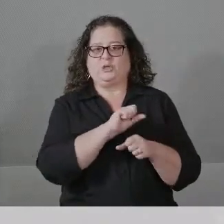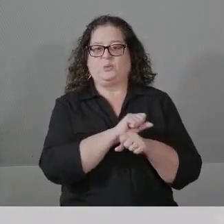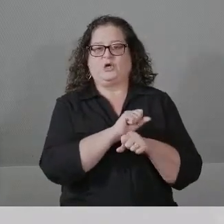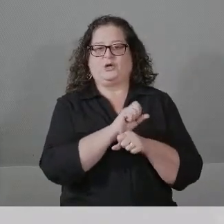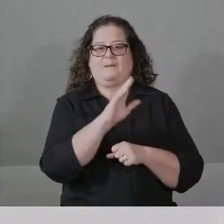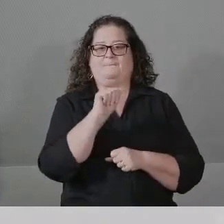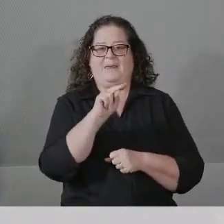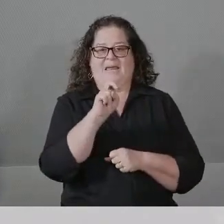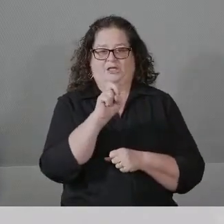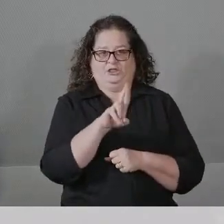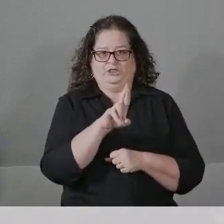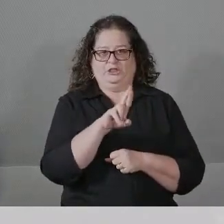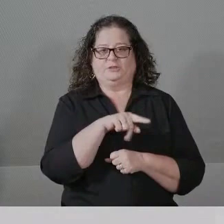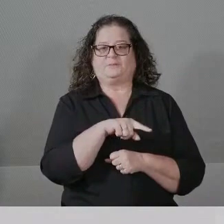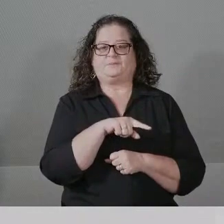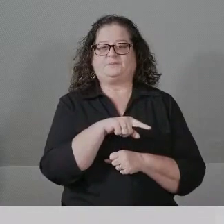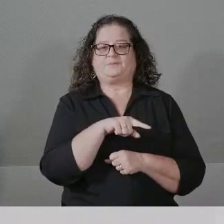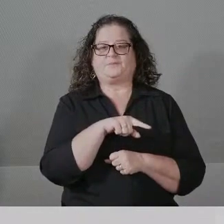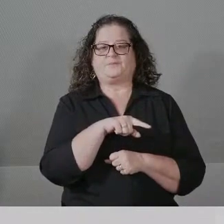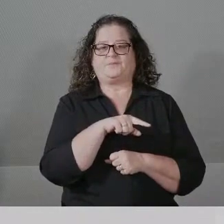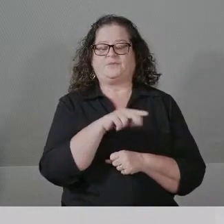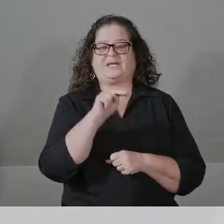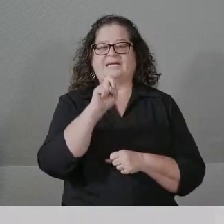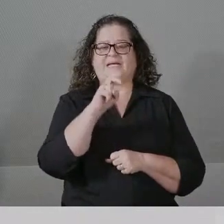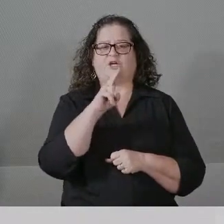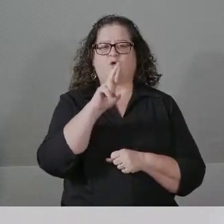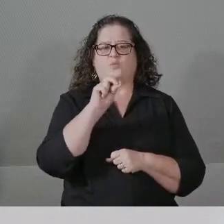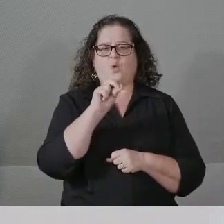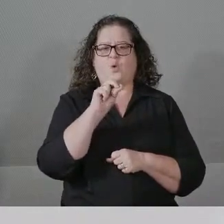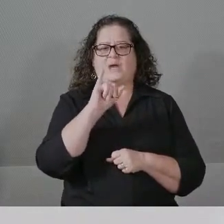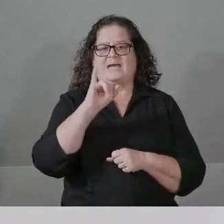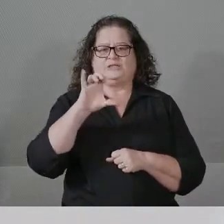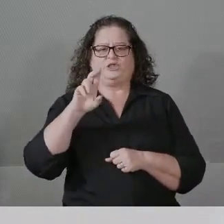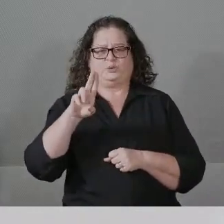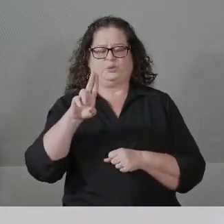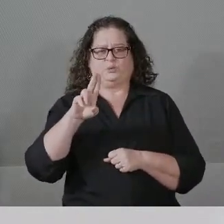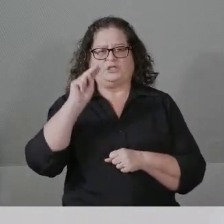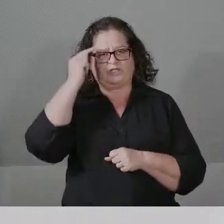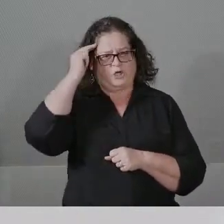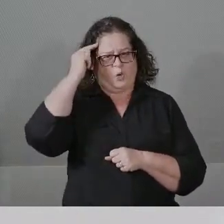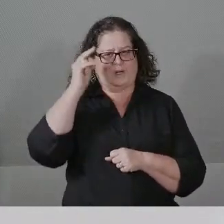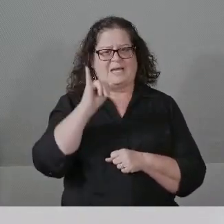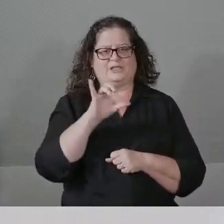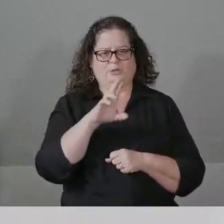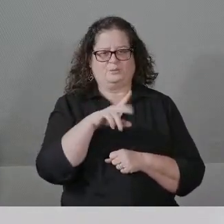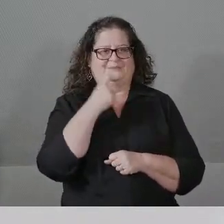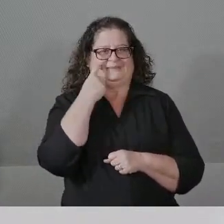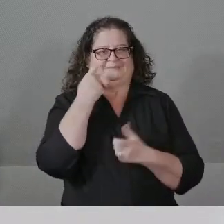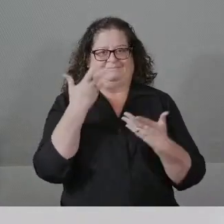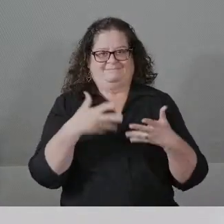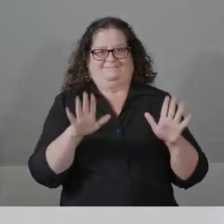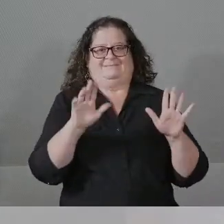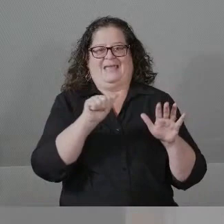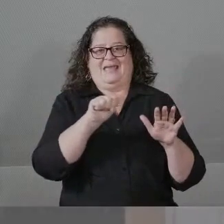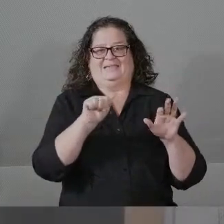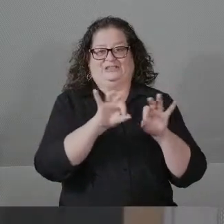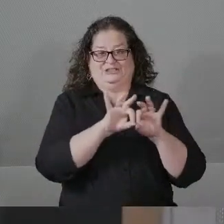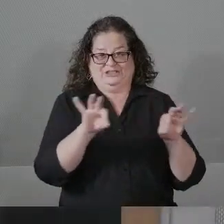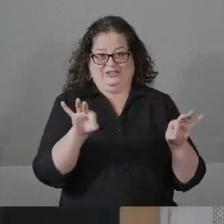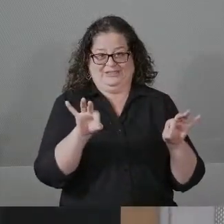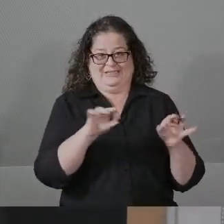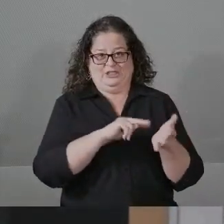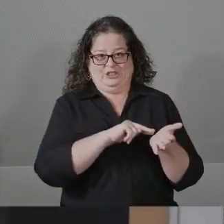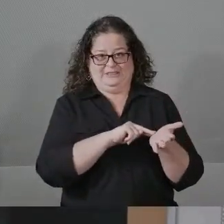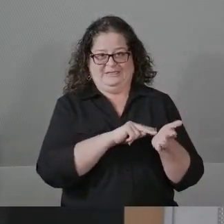ICU and inpatient units. Recently completed a concurrent enrollment program, receiving an associate's degree in nursing from Phoenix